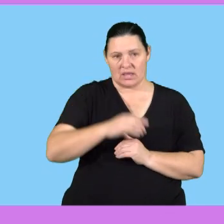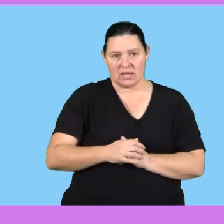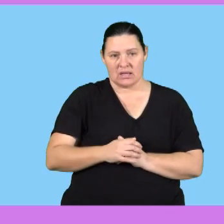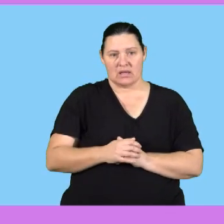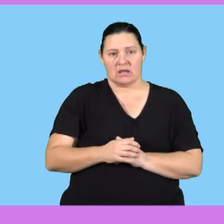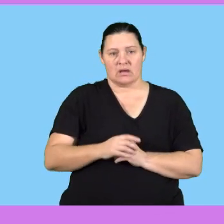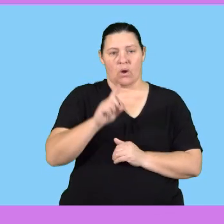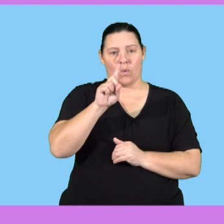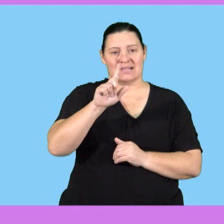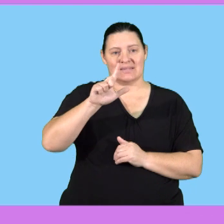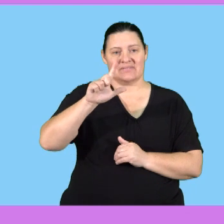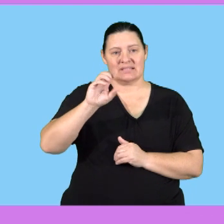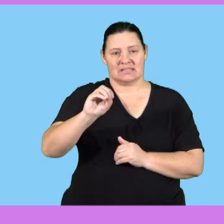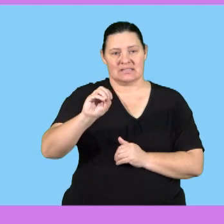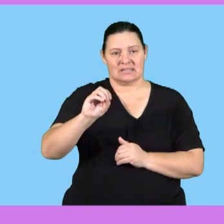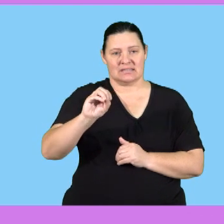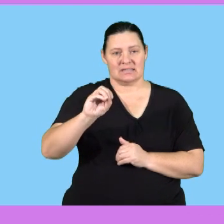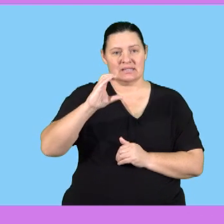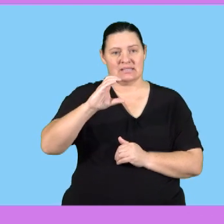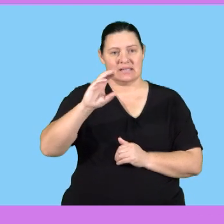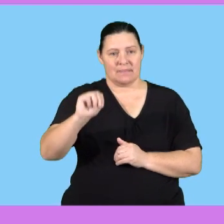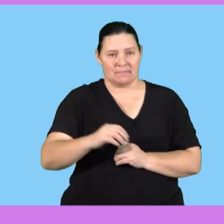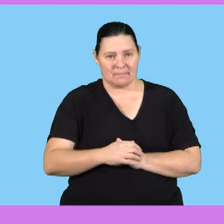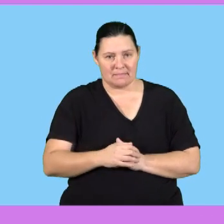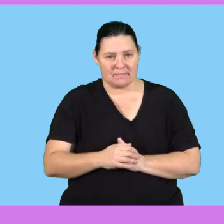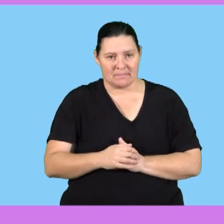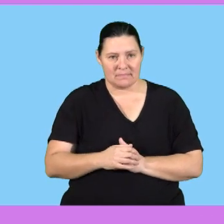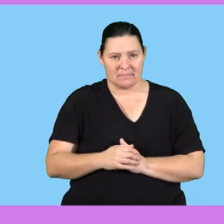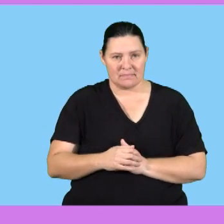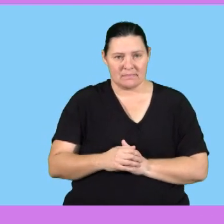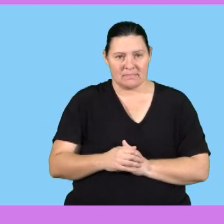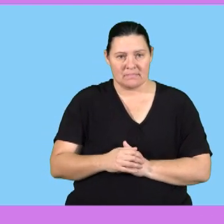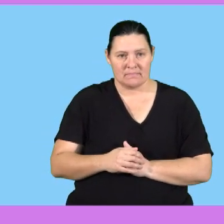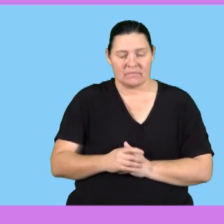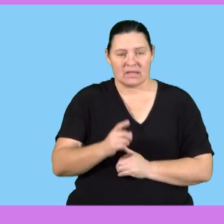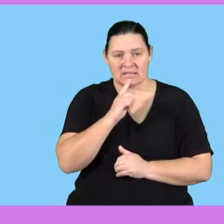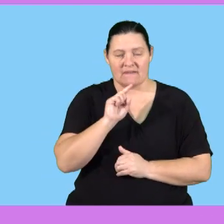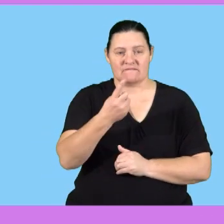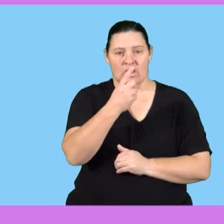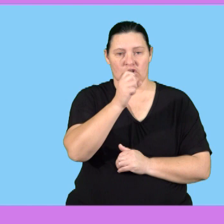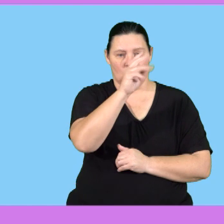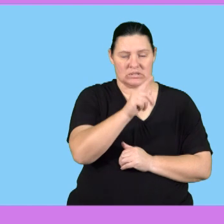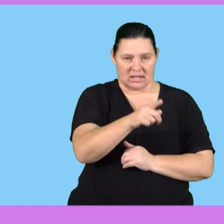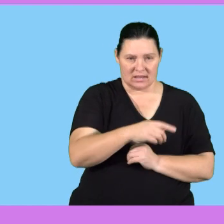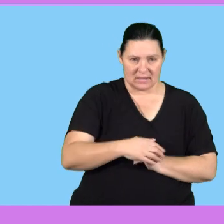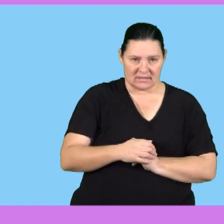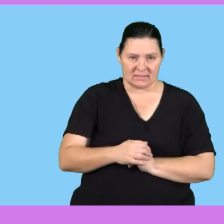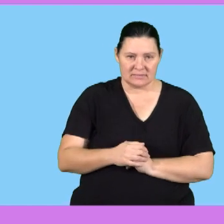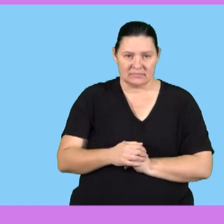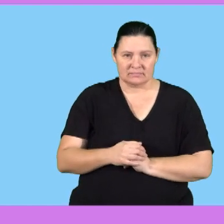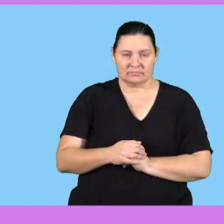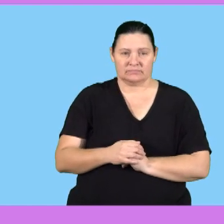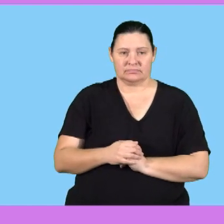boy is 170 centimeters. I will write this down as the first quartile,